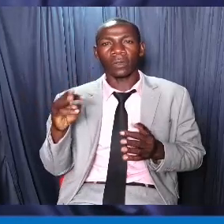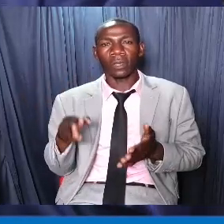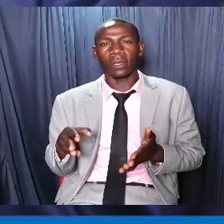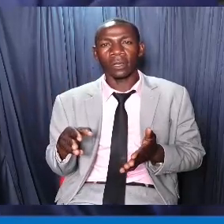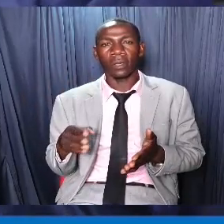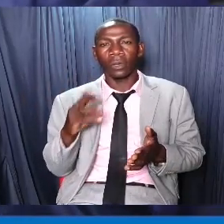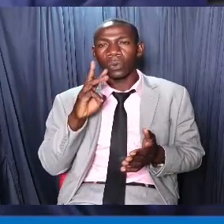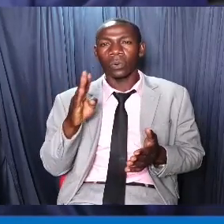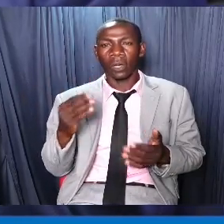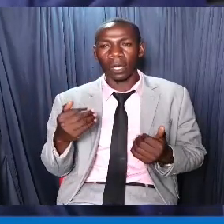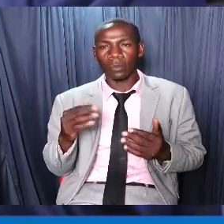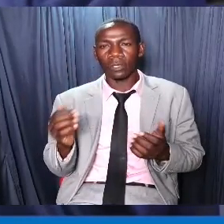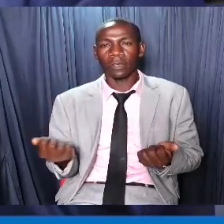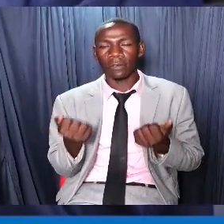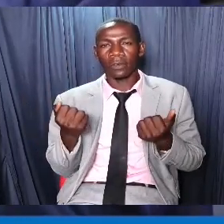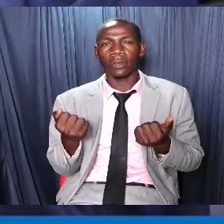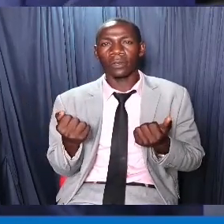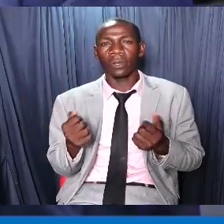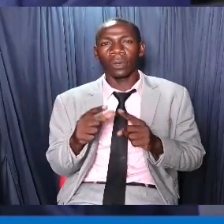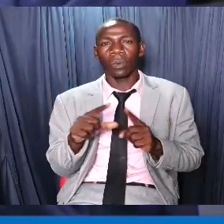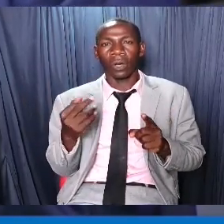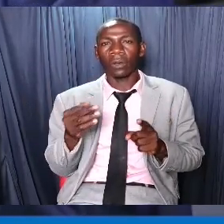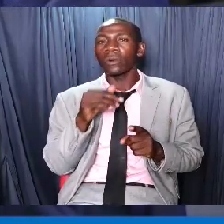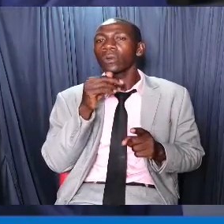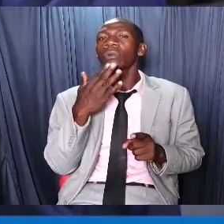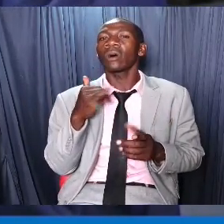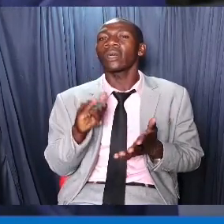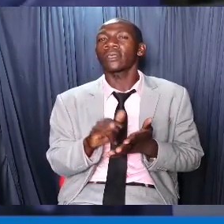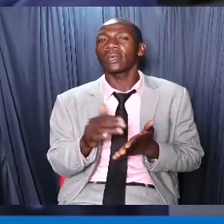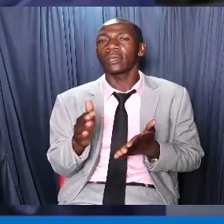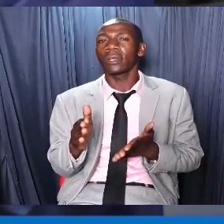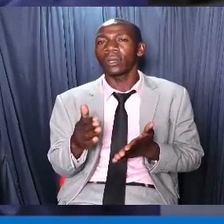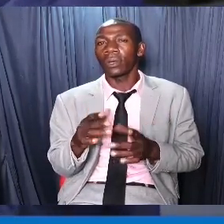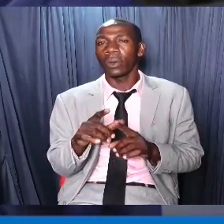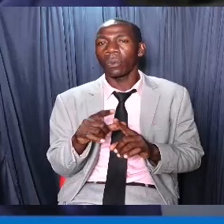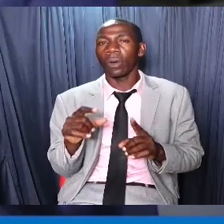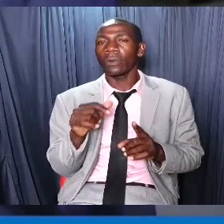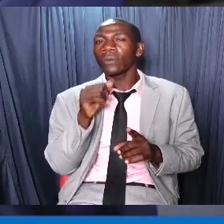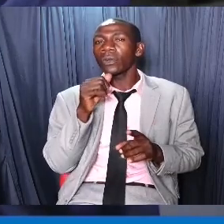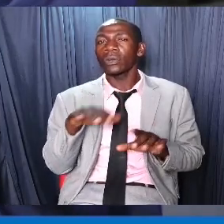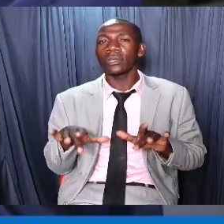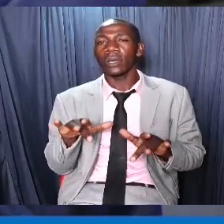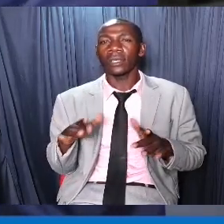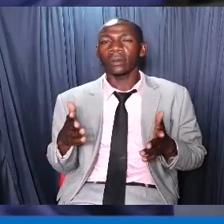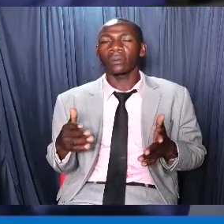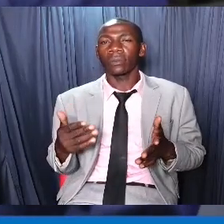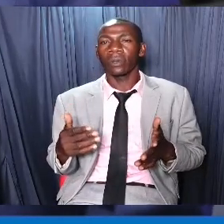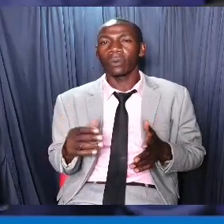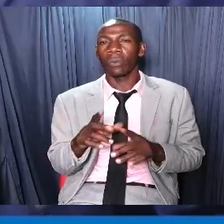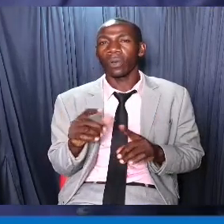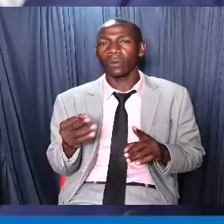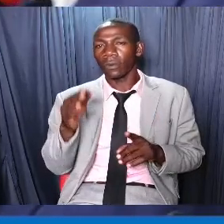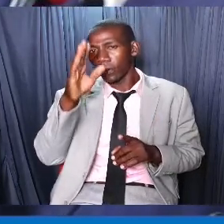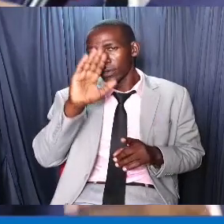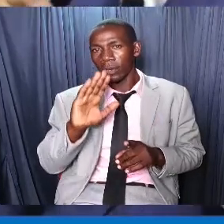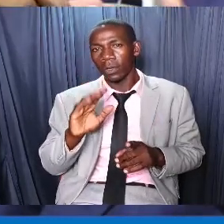here, angeokoka leo, he could be saved. Neno la Mungu halitaki hivyo. The word of God doesn't. Neno la Mungu halihukumu mtu. The word of God doesn't condemn anyone. Neno la Mungu. The word of